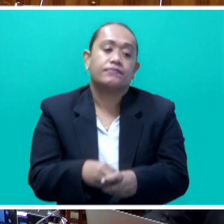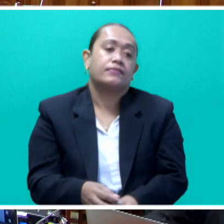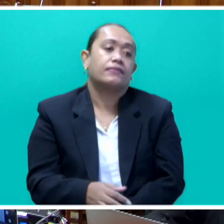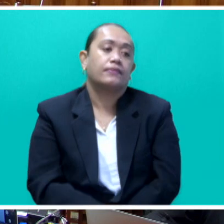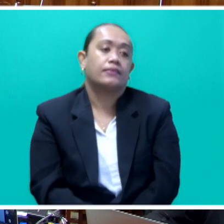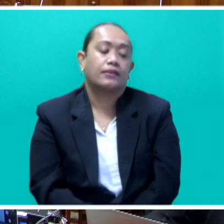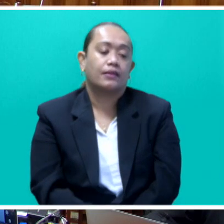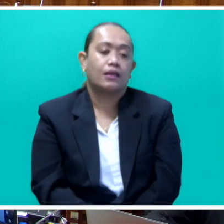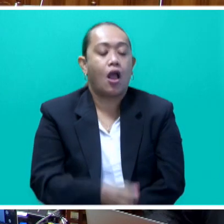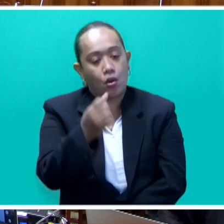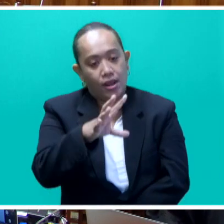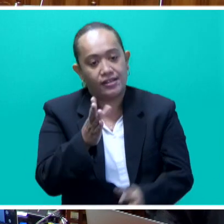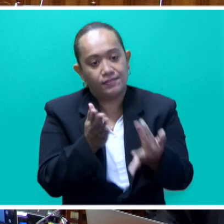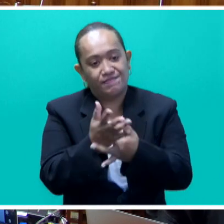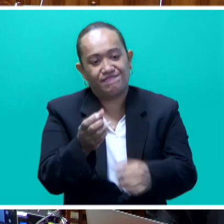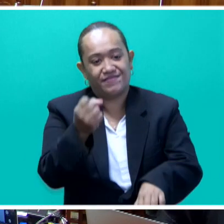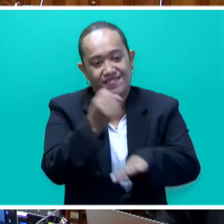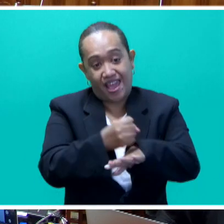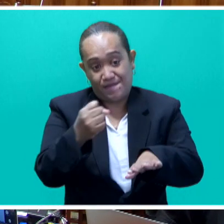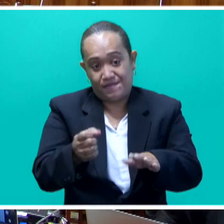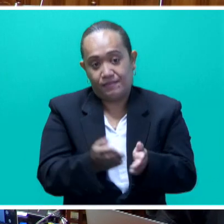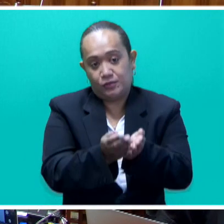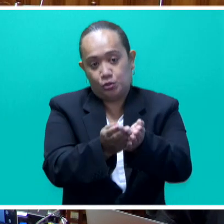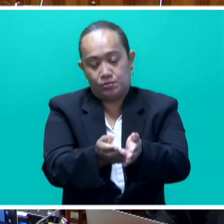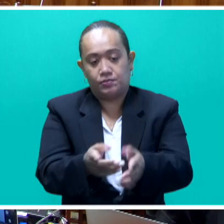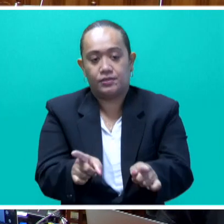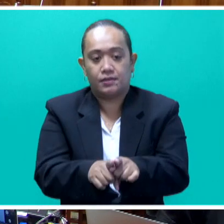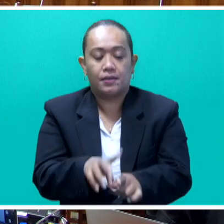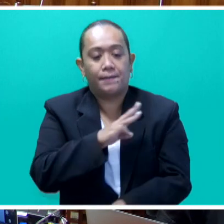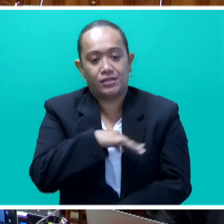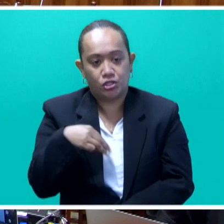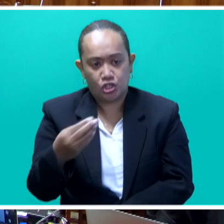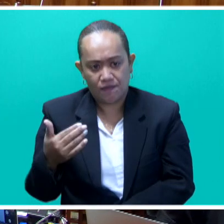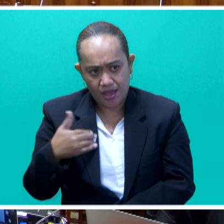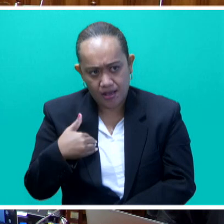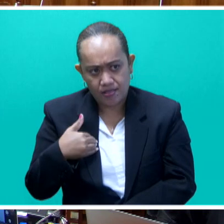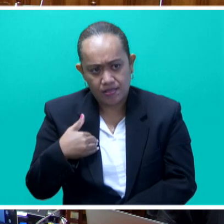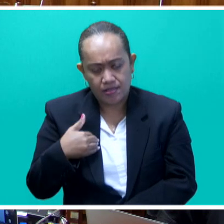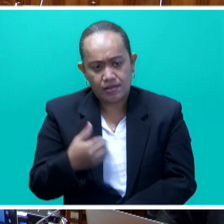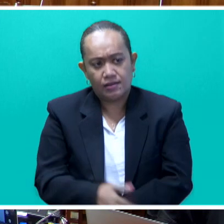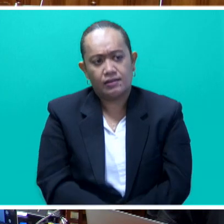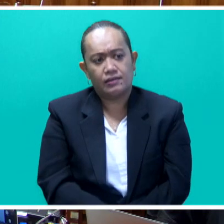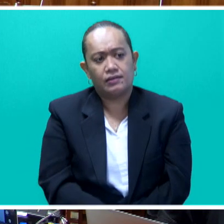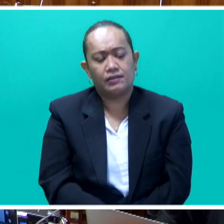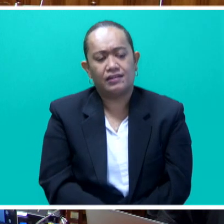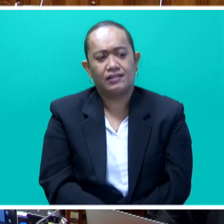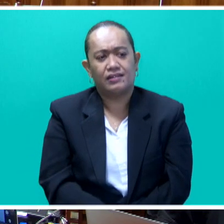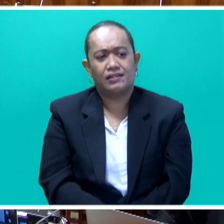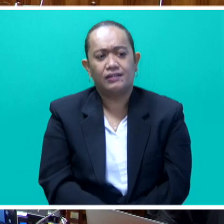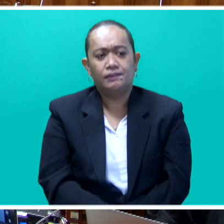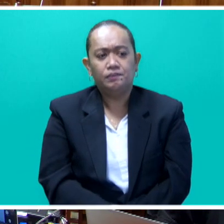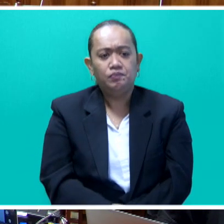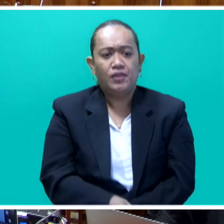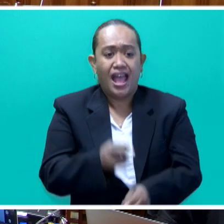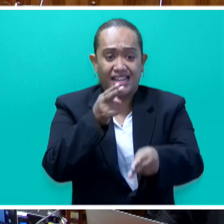the government shipping franchise scheme, sir. The Ministry of Health, Ministry of Rural and Maritime Development, maritime agencies such as Fiji Navy,